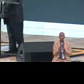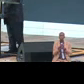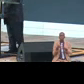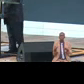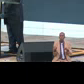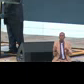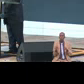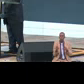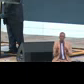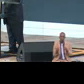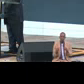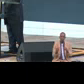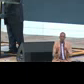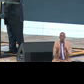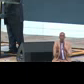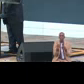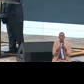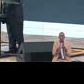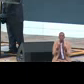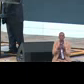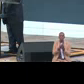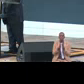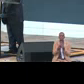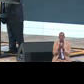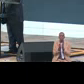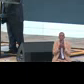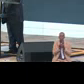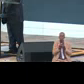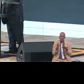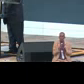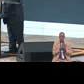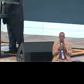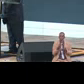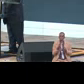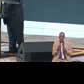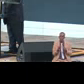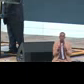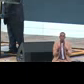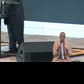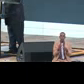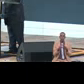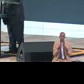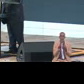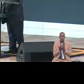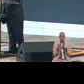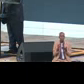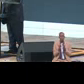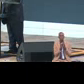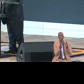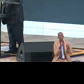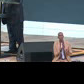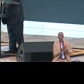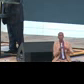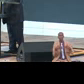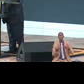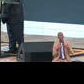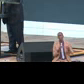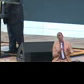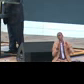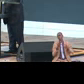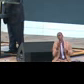even make an effort to be holy and remain holy, he does not have the fear